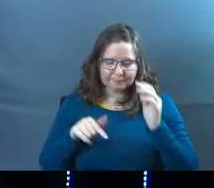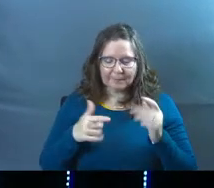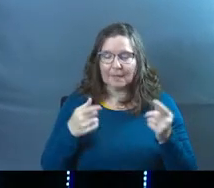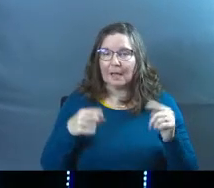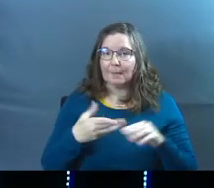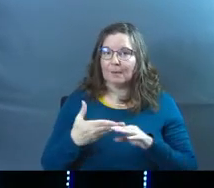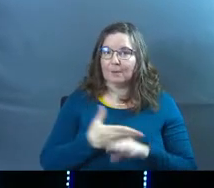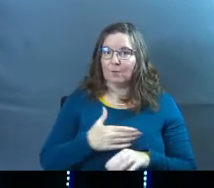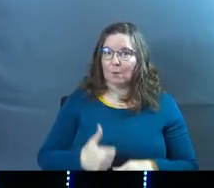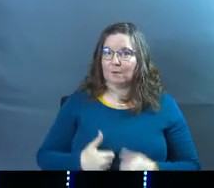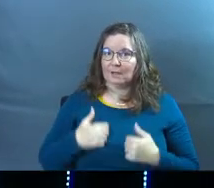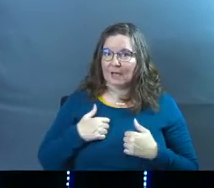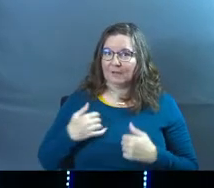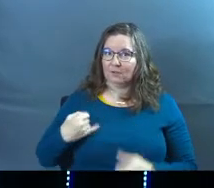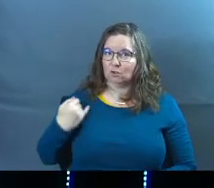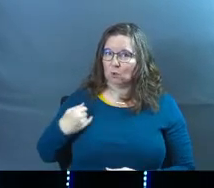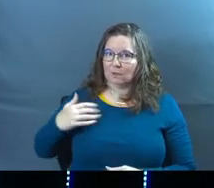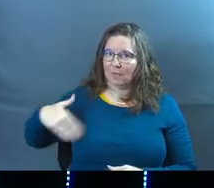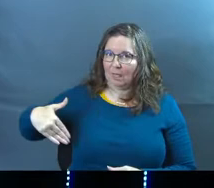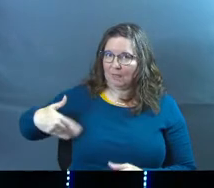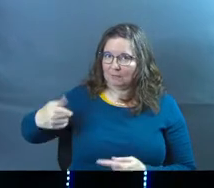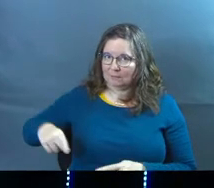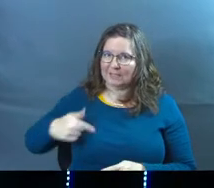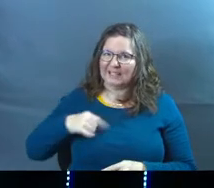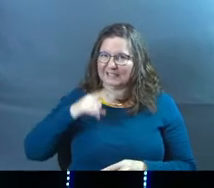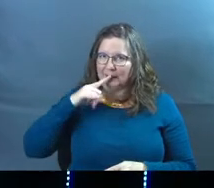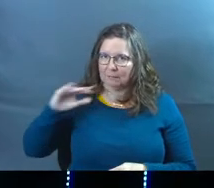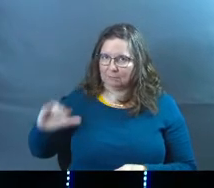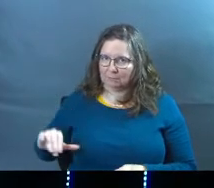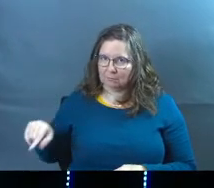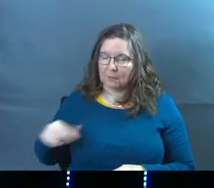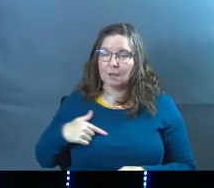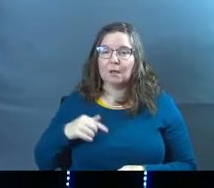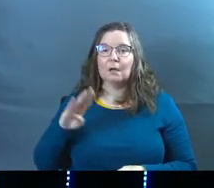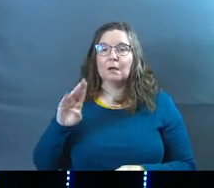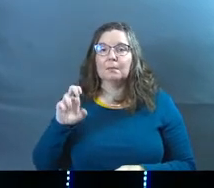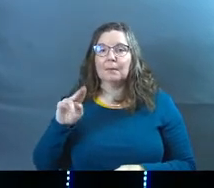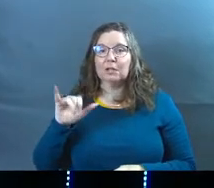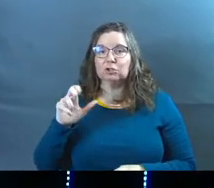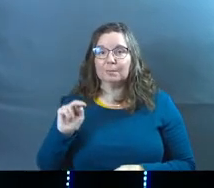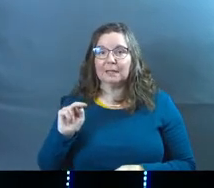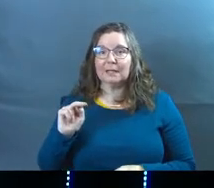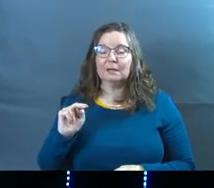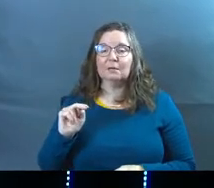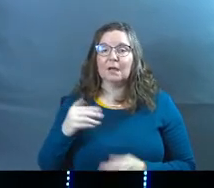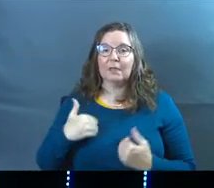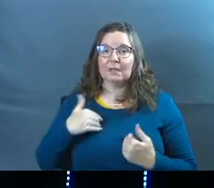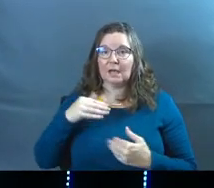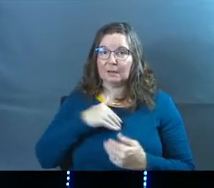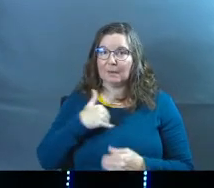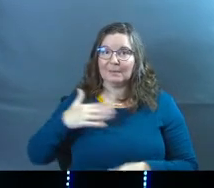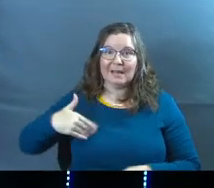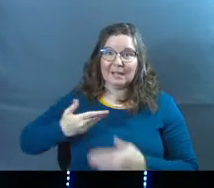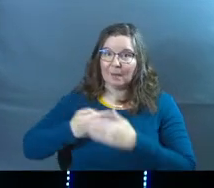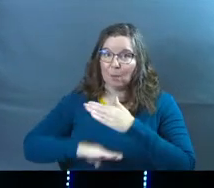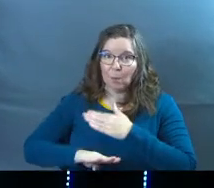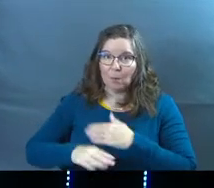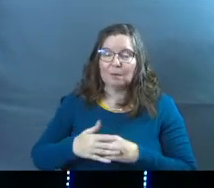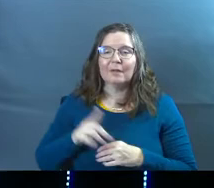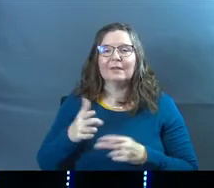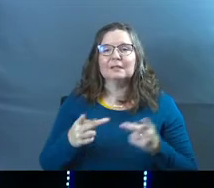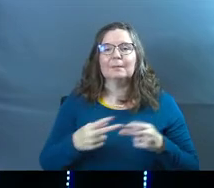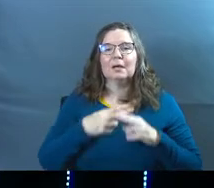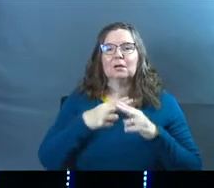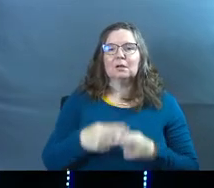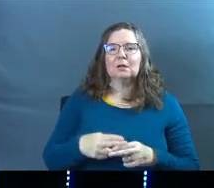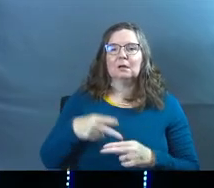This all happens before the Life of Joseph events. He's a little kid when this takes place. Benjamin, the youngest member of the family, is not yet born. This is in a